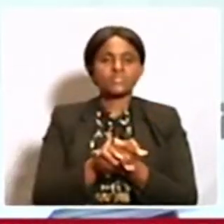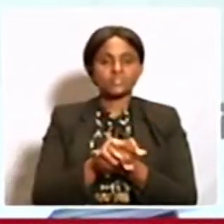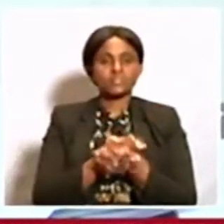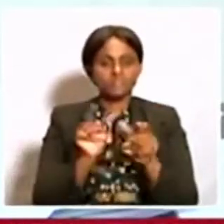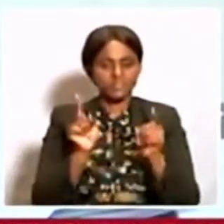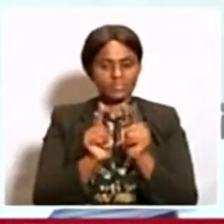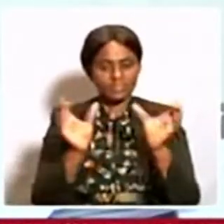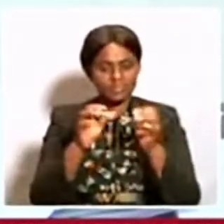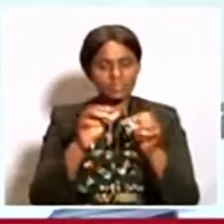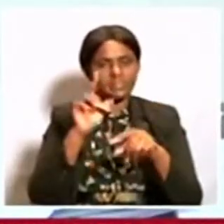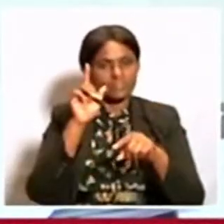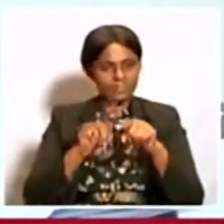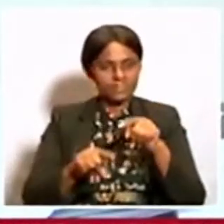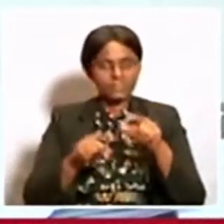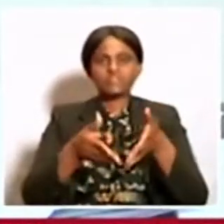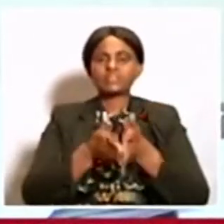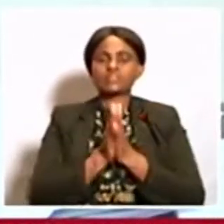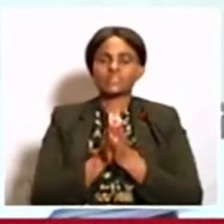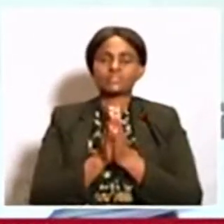and the council can't claim.